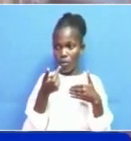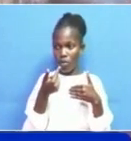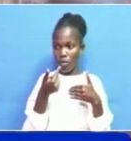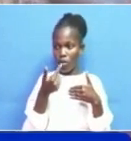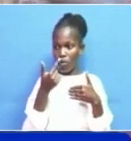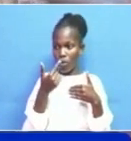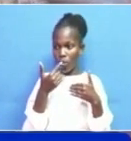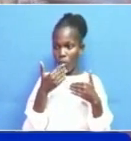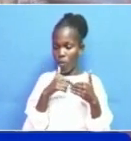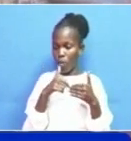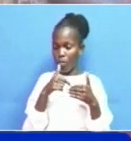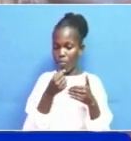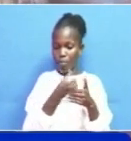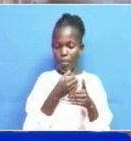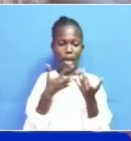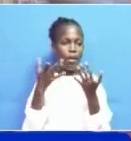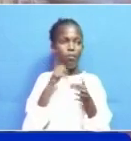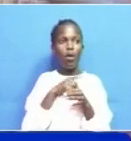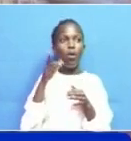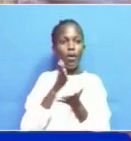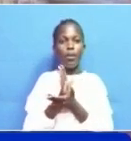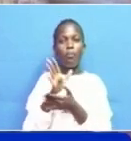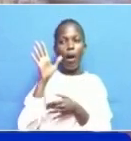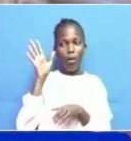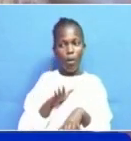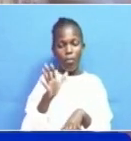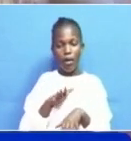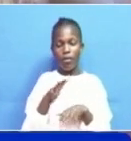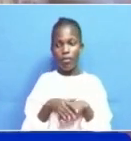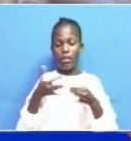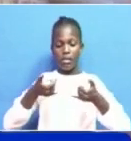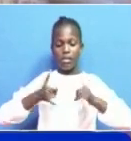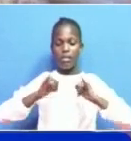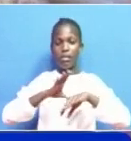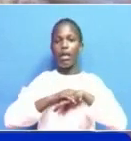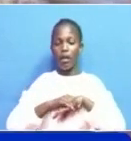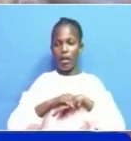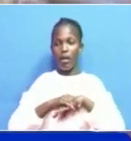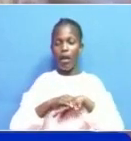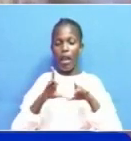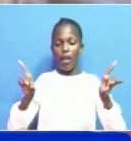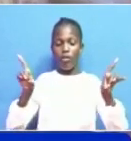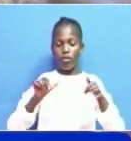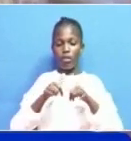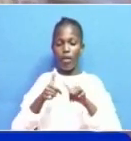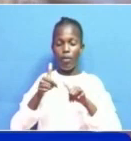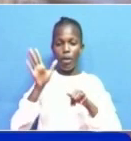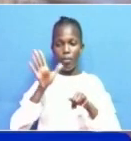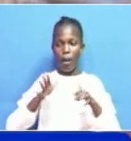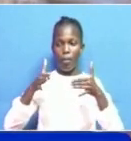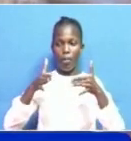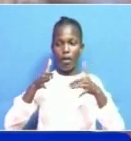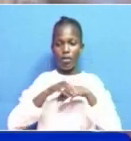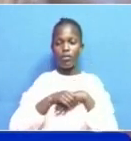who have already threatened the rights of women by already attempting to take away the land that they have